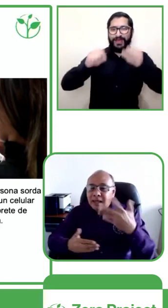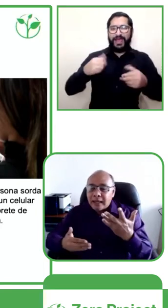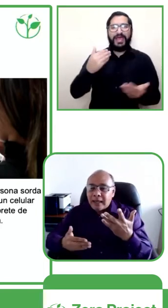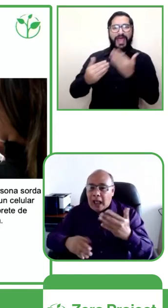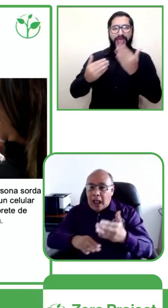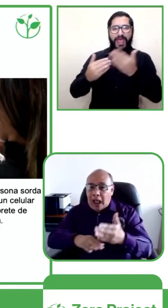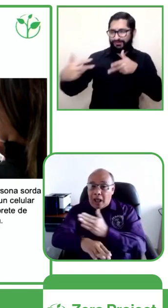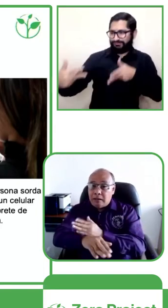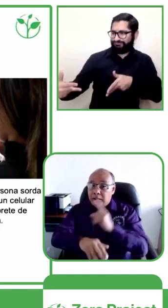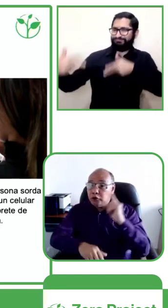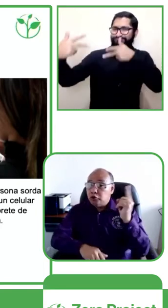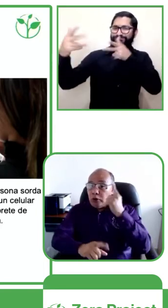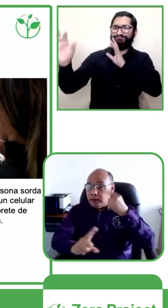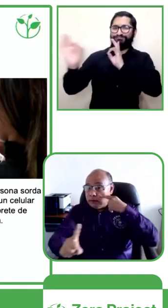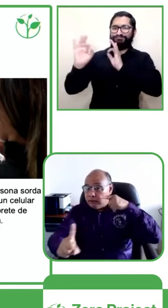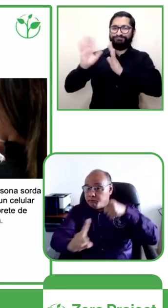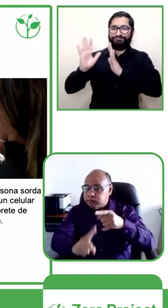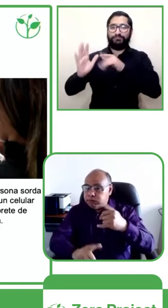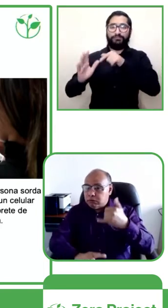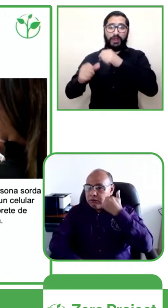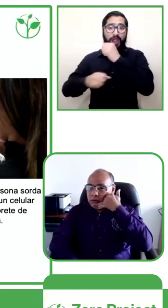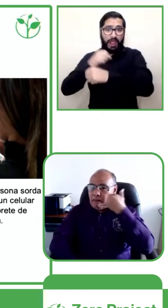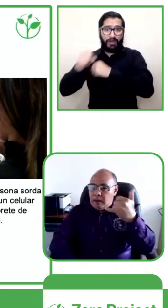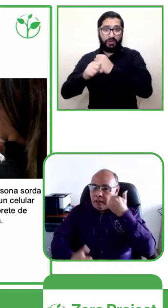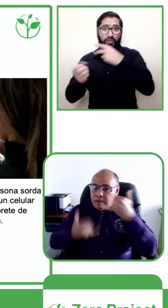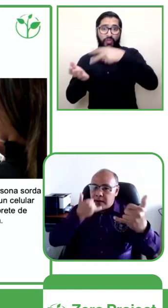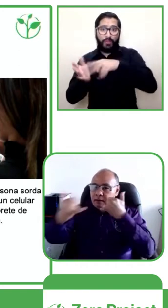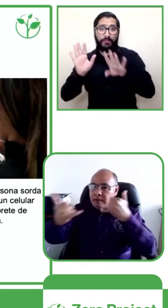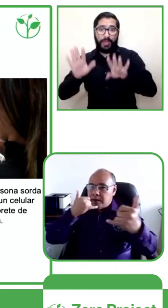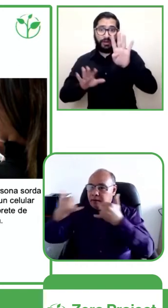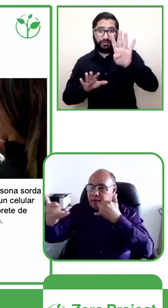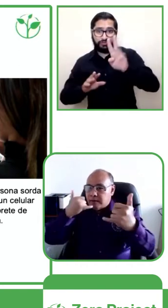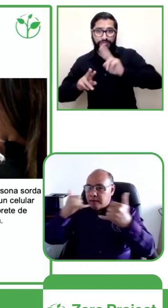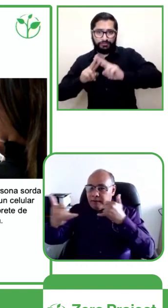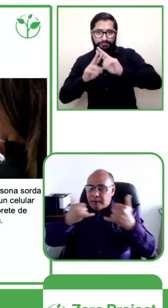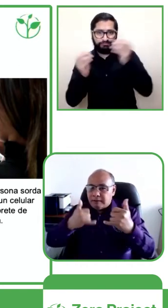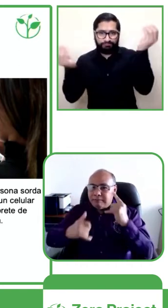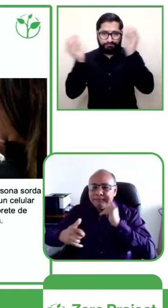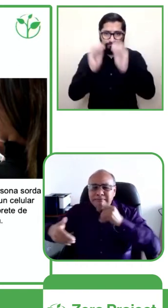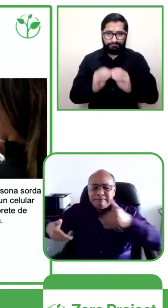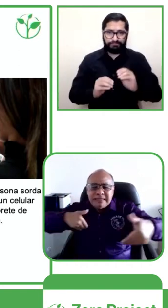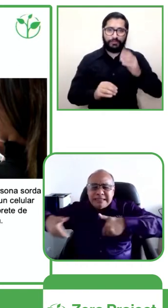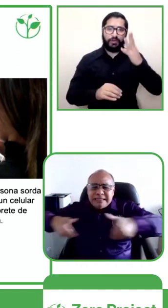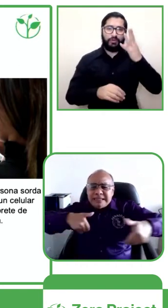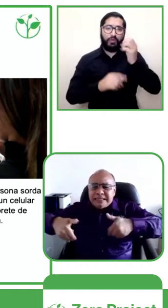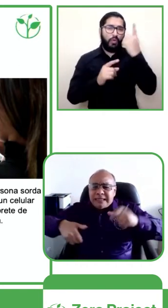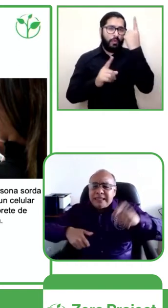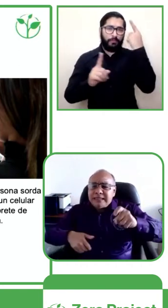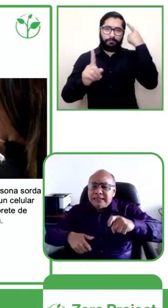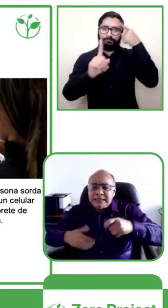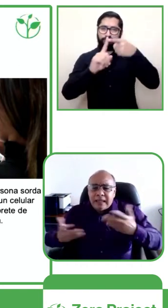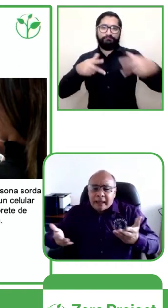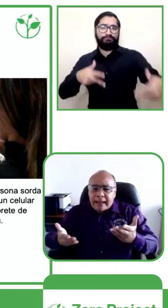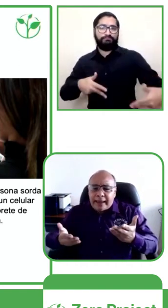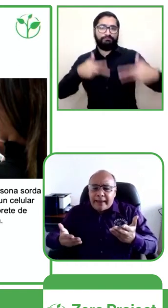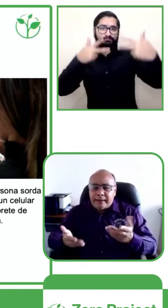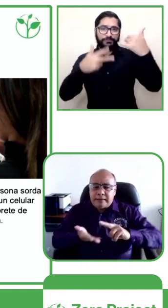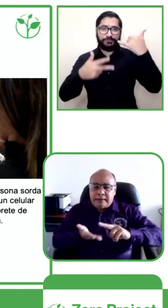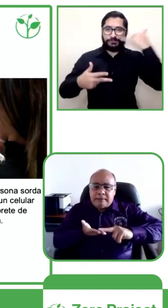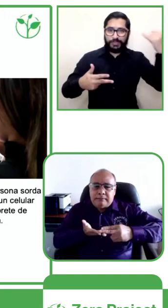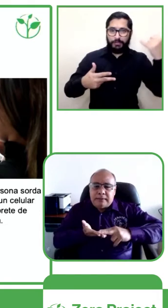improved. And in 2014, because in the past it was only to make calls, but